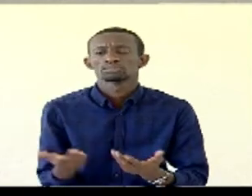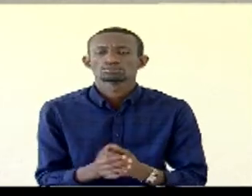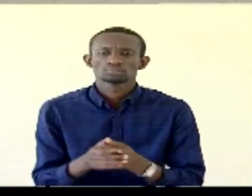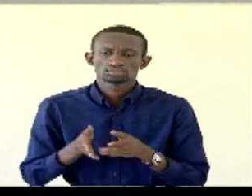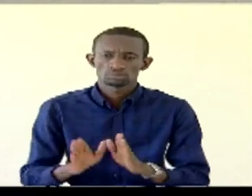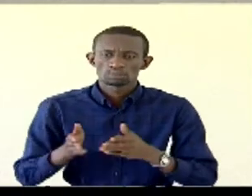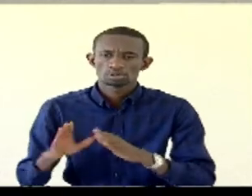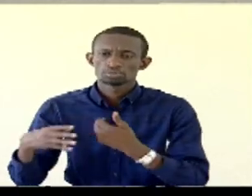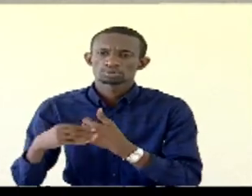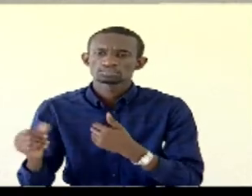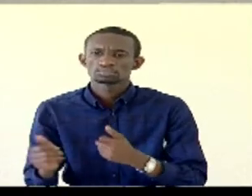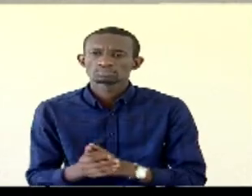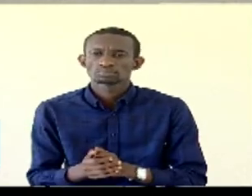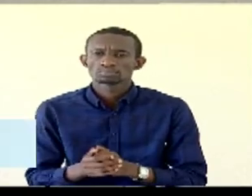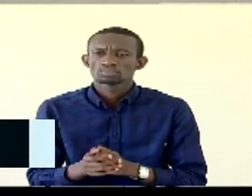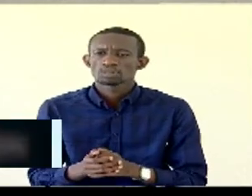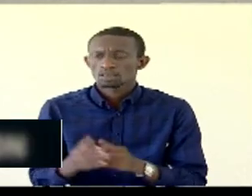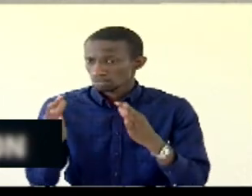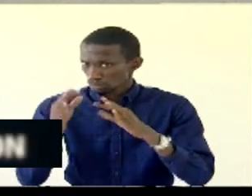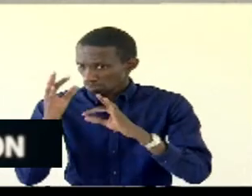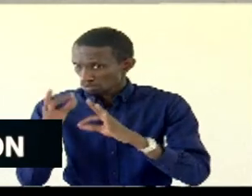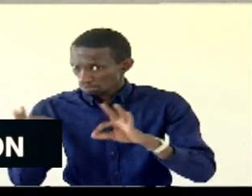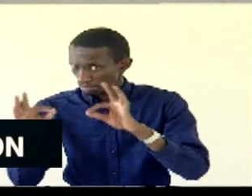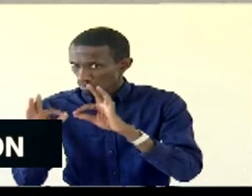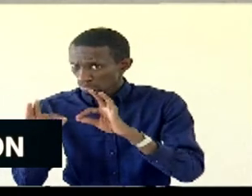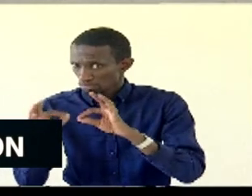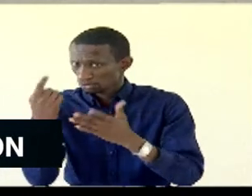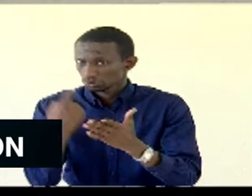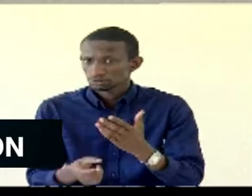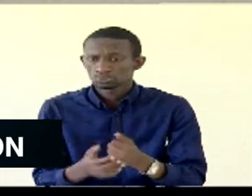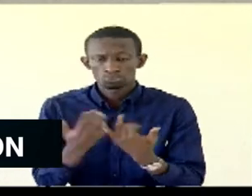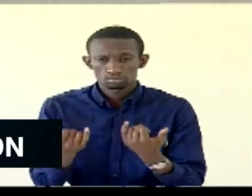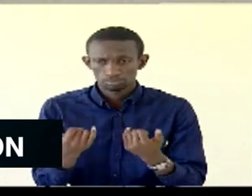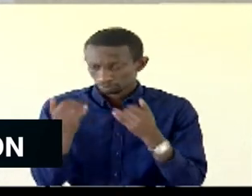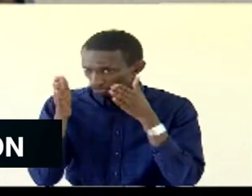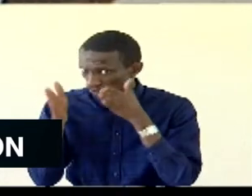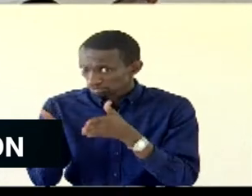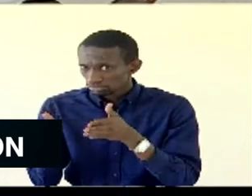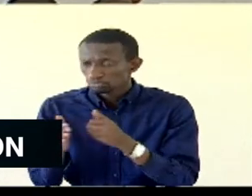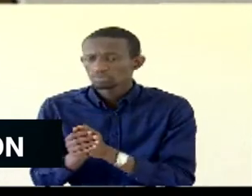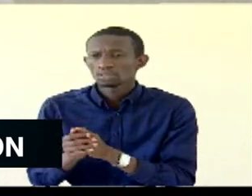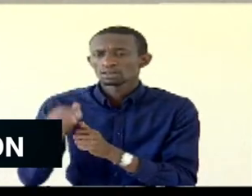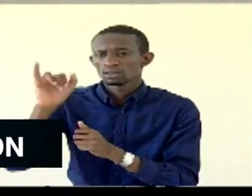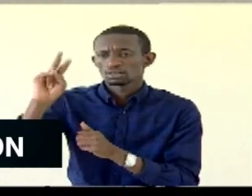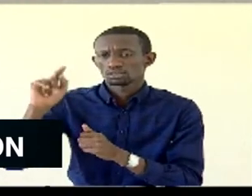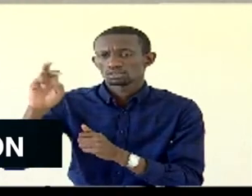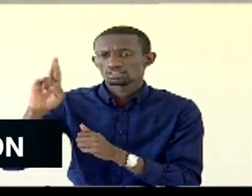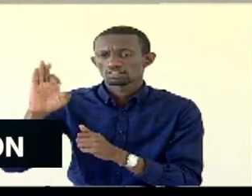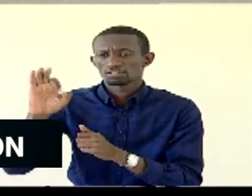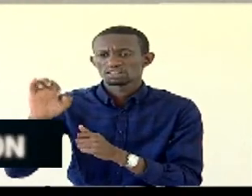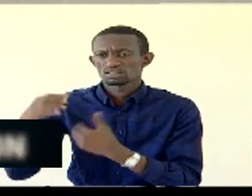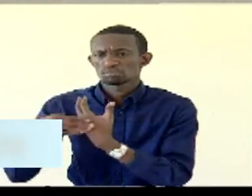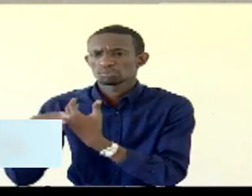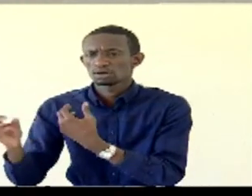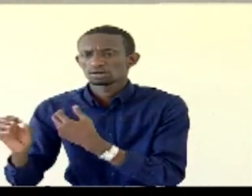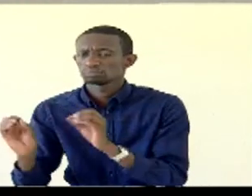the cell cycle, a very important part. So this time around, we are not focusing on interface because we are done with it, though it is a requirement for